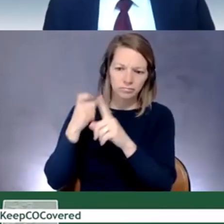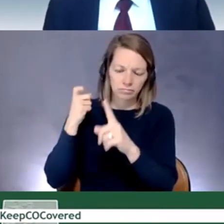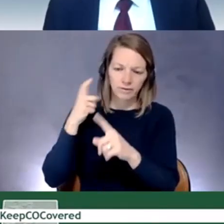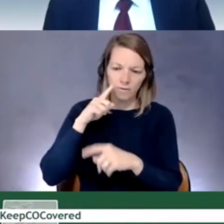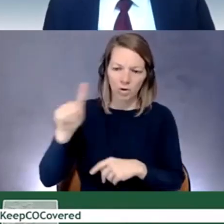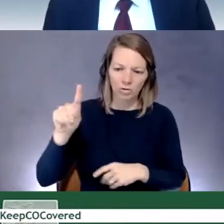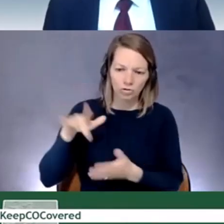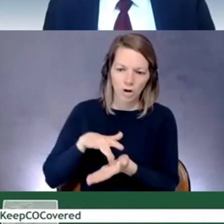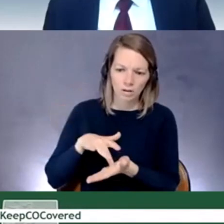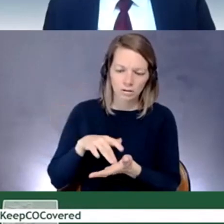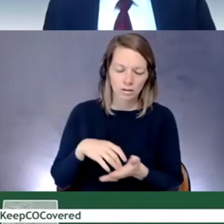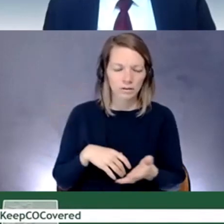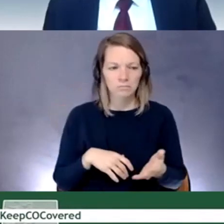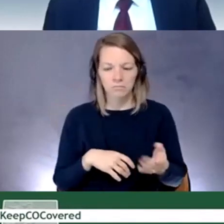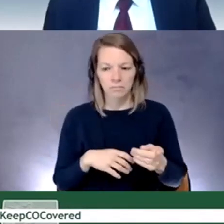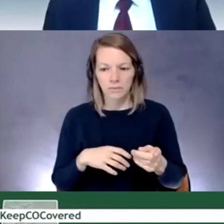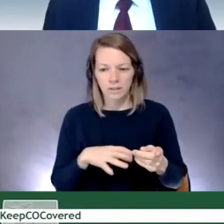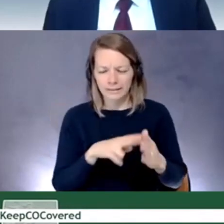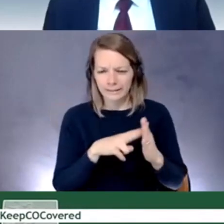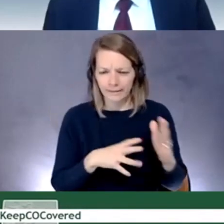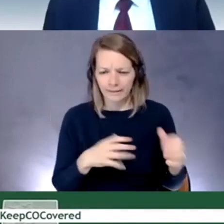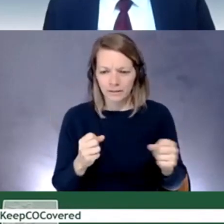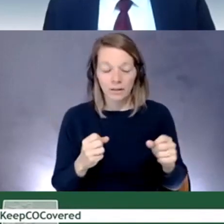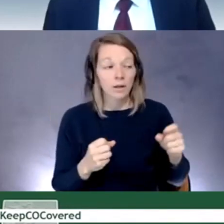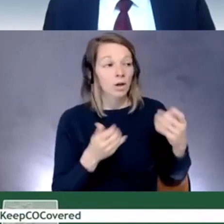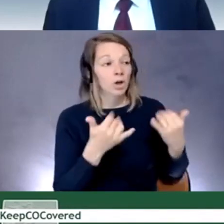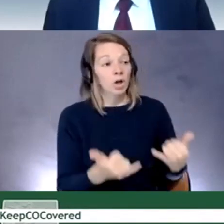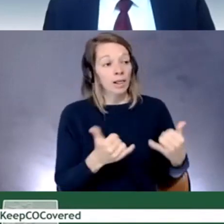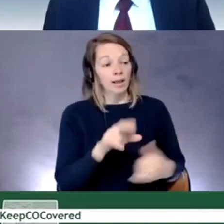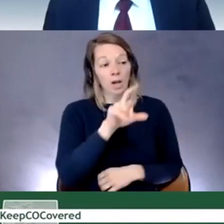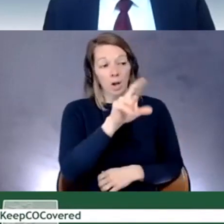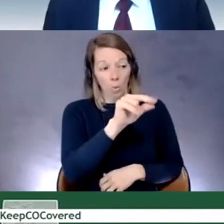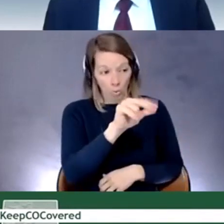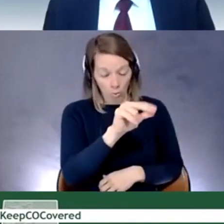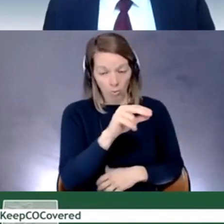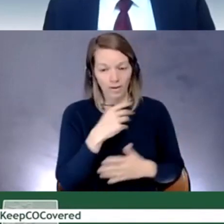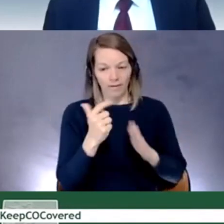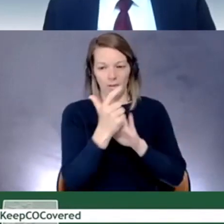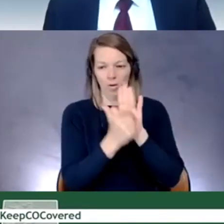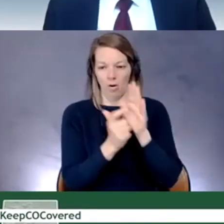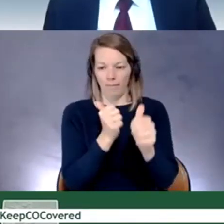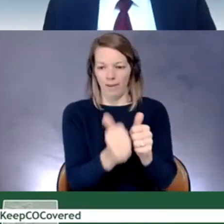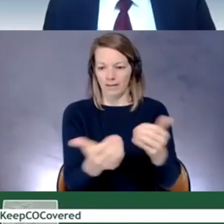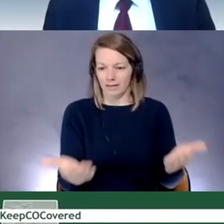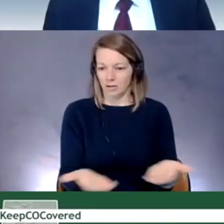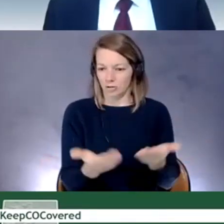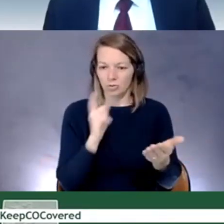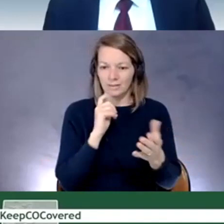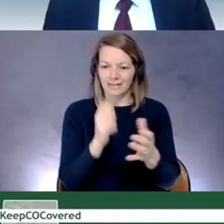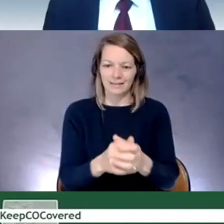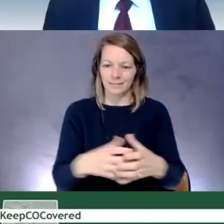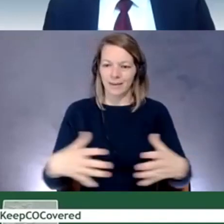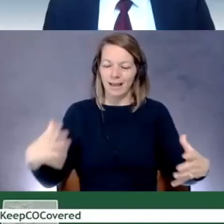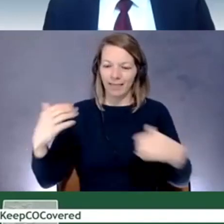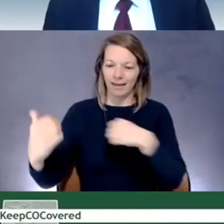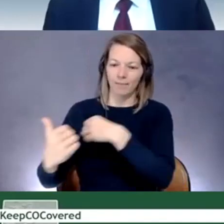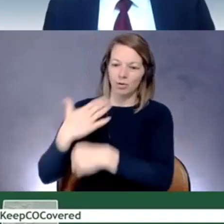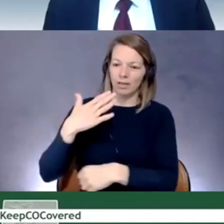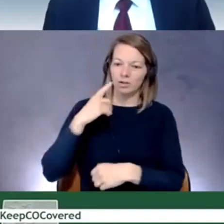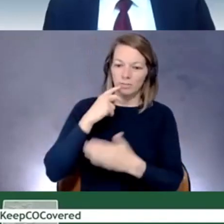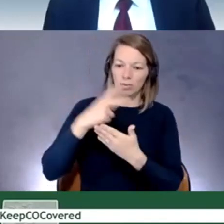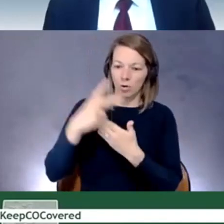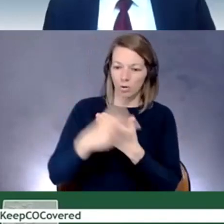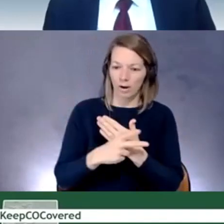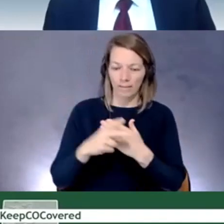Thanks for that question. So currently, no. We do have a law passed here in Colorado to expand the importation program